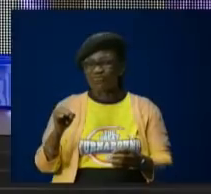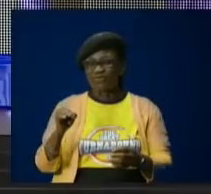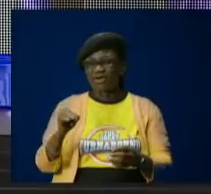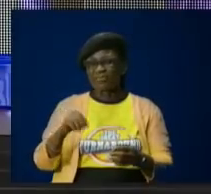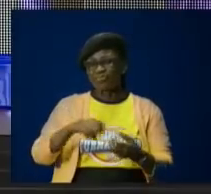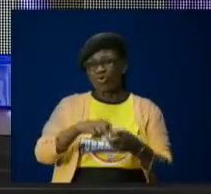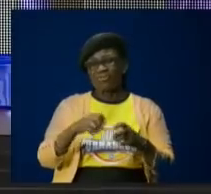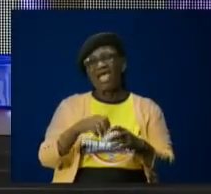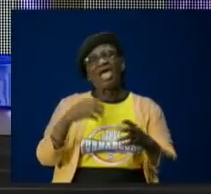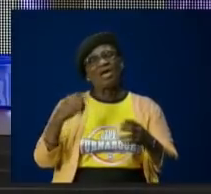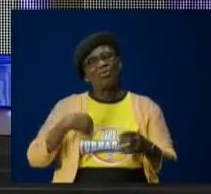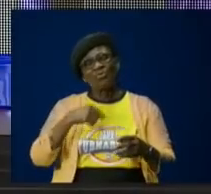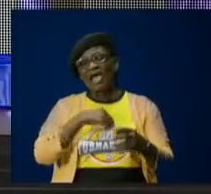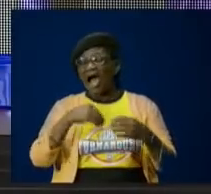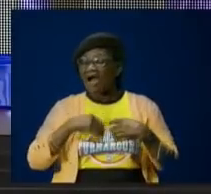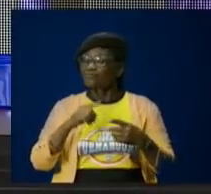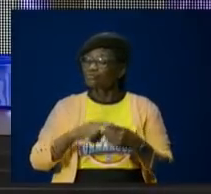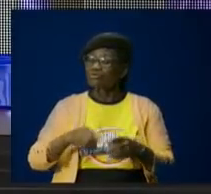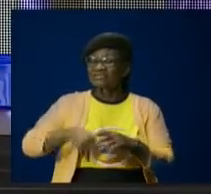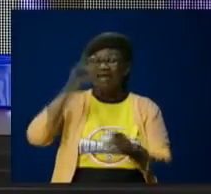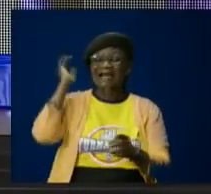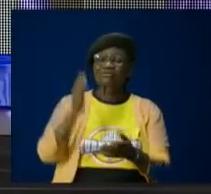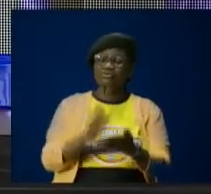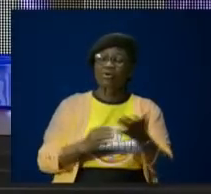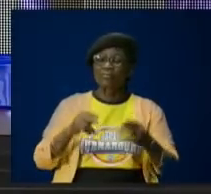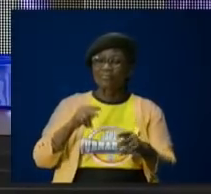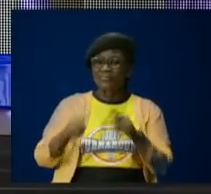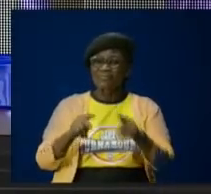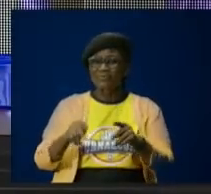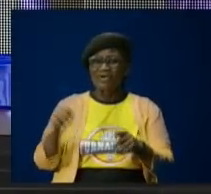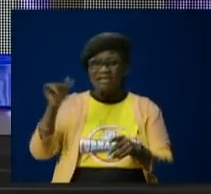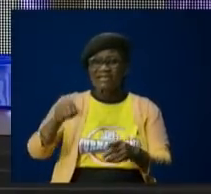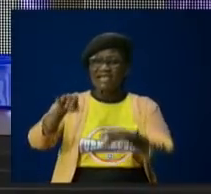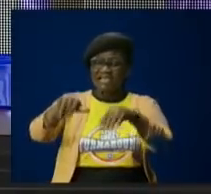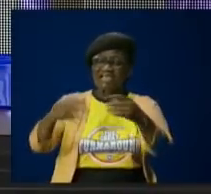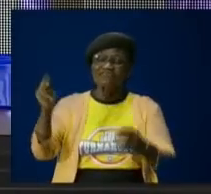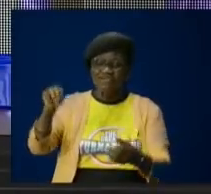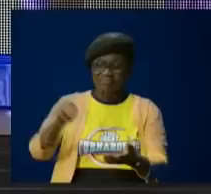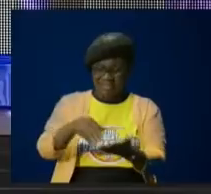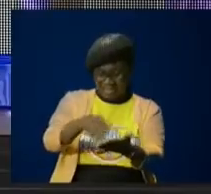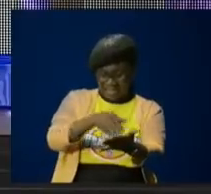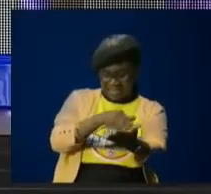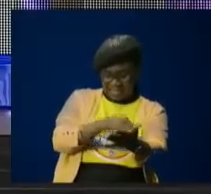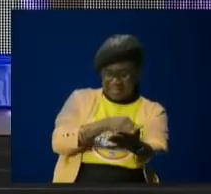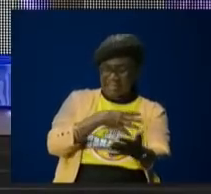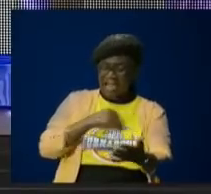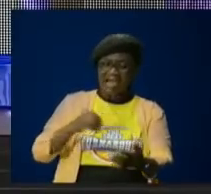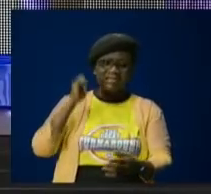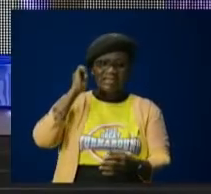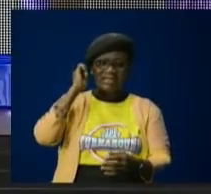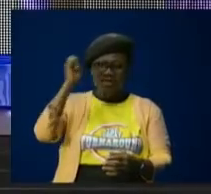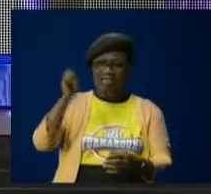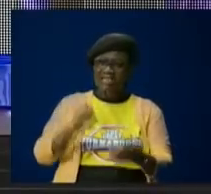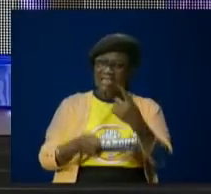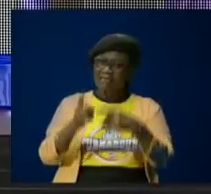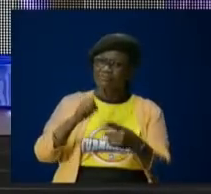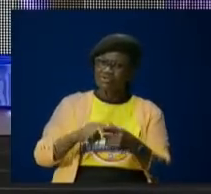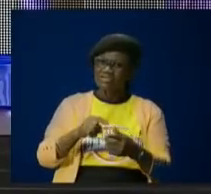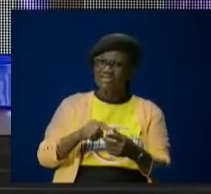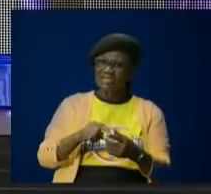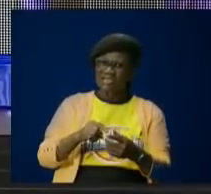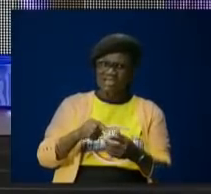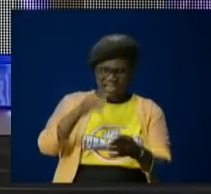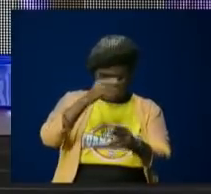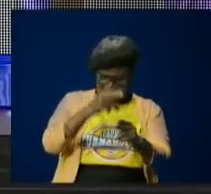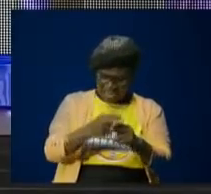then they gave him the list. And he began to look through the list and came to the name of this child of God. And I said, what about